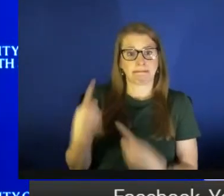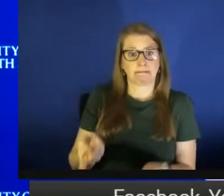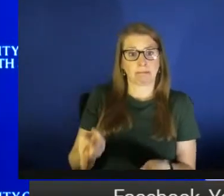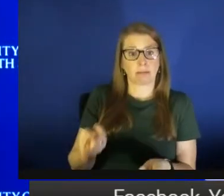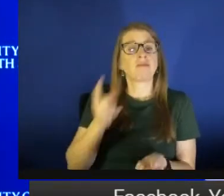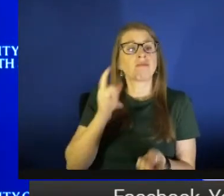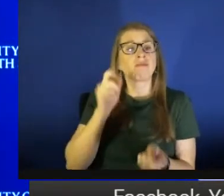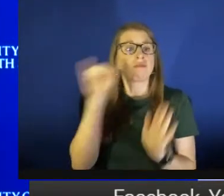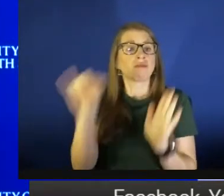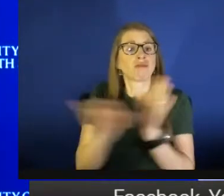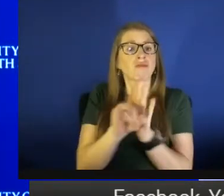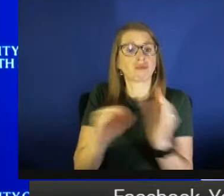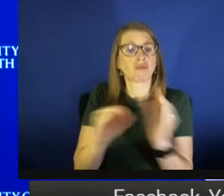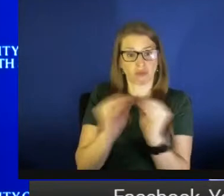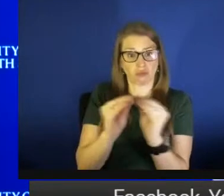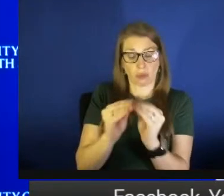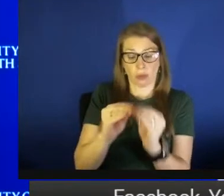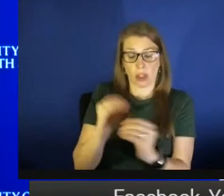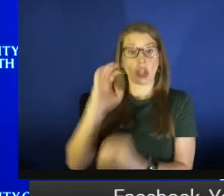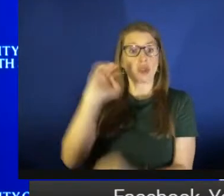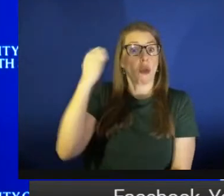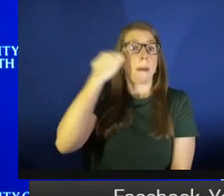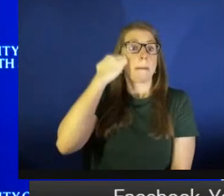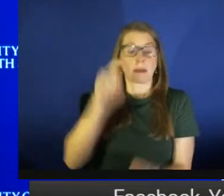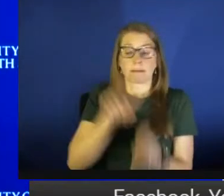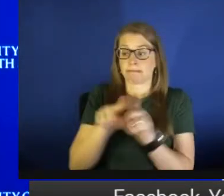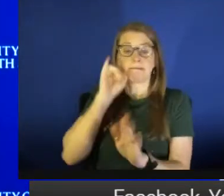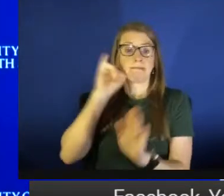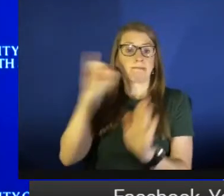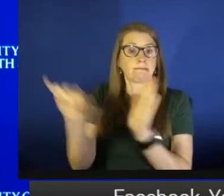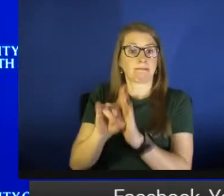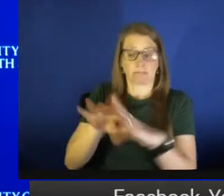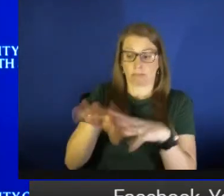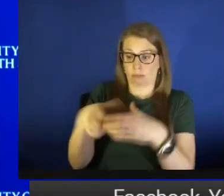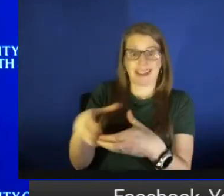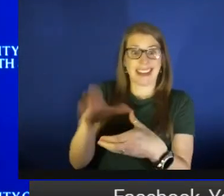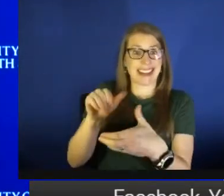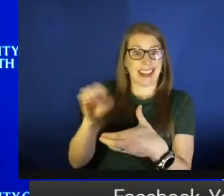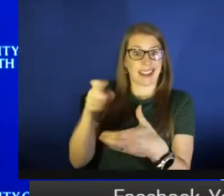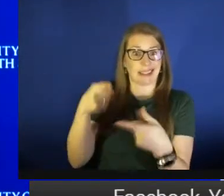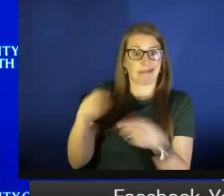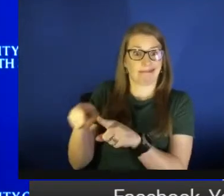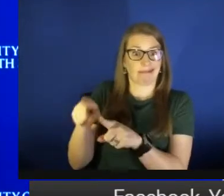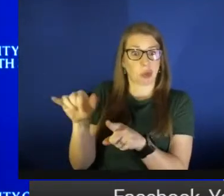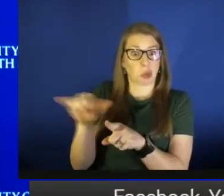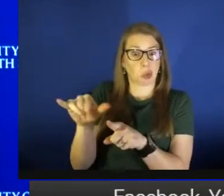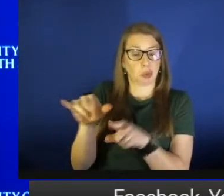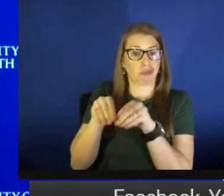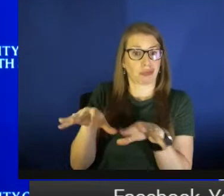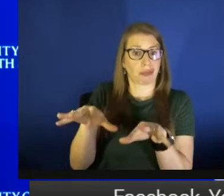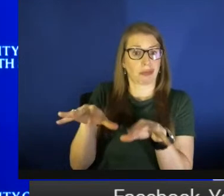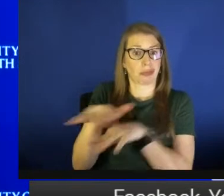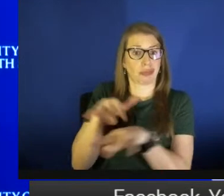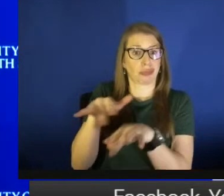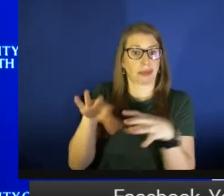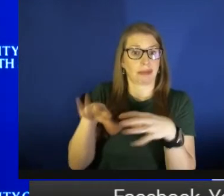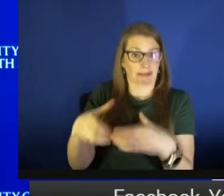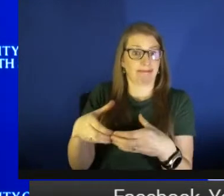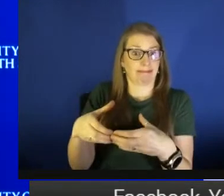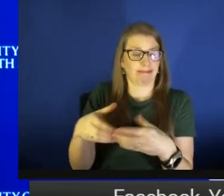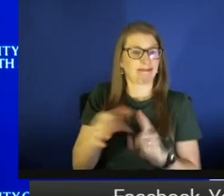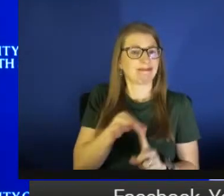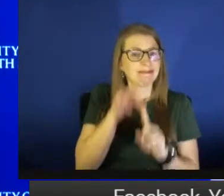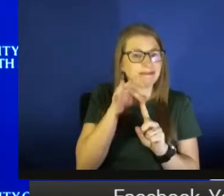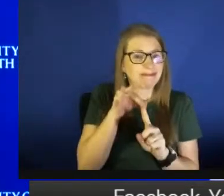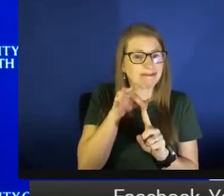more. We know that Europe has also identified a cluster of cases as well. So this is unique in the fact that, again, as I